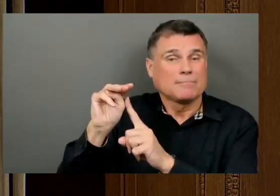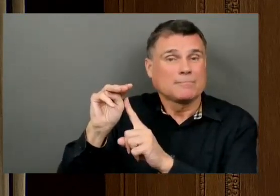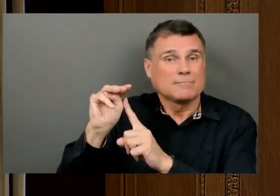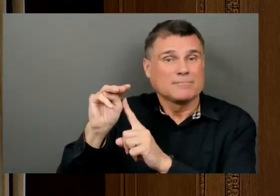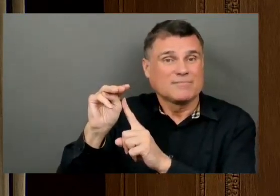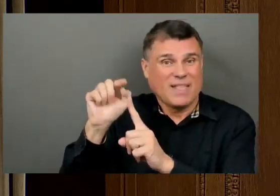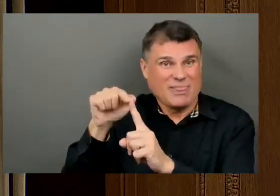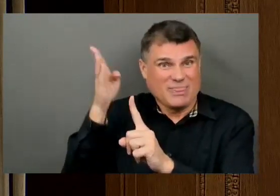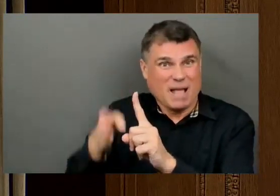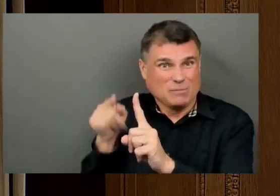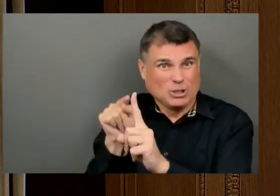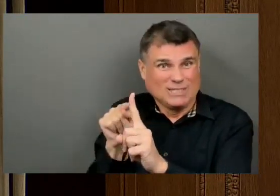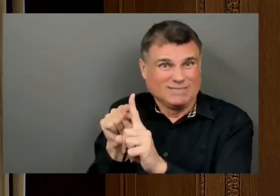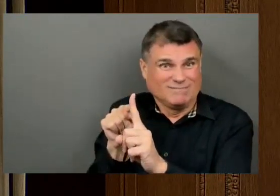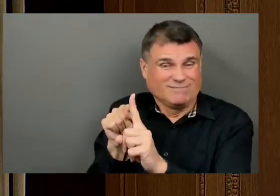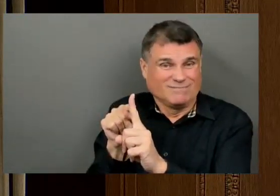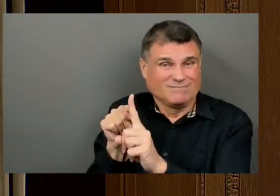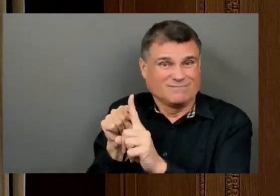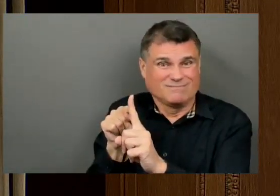anti-Semitic rhetoric.